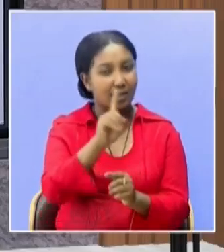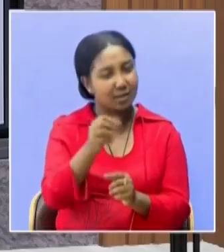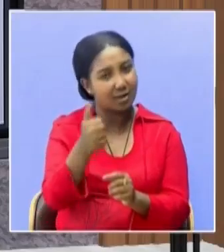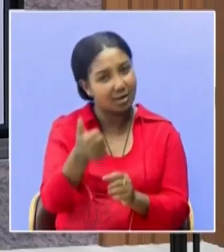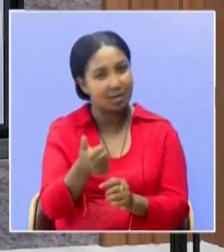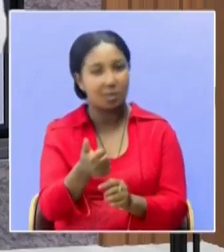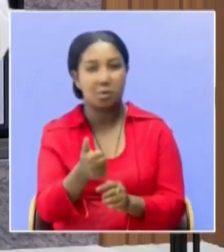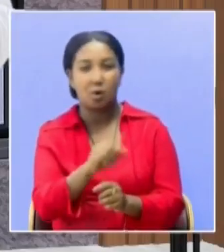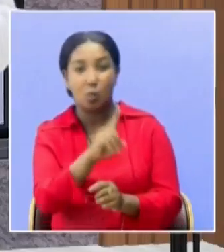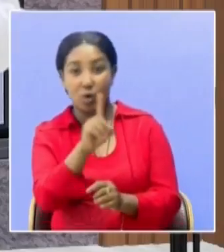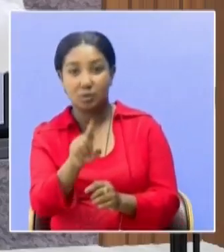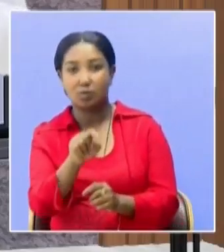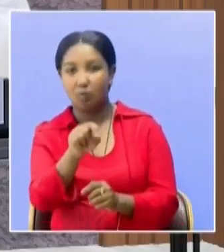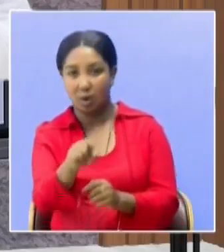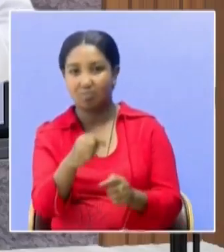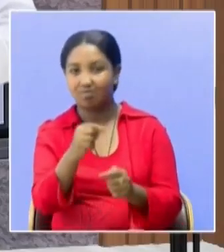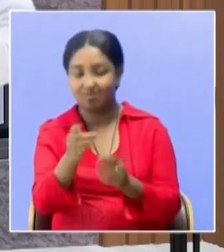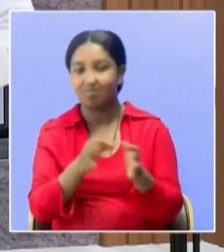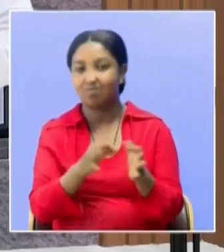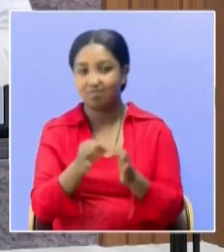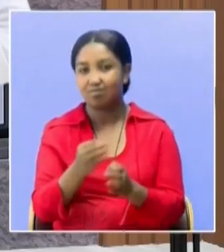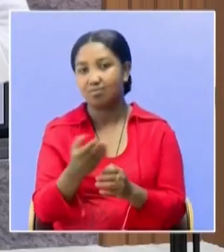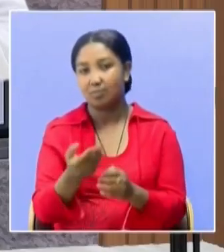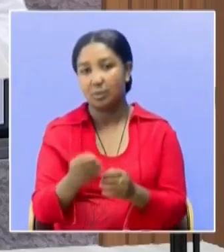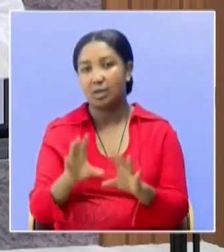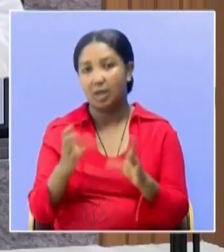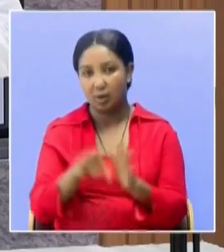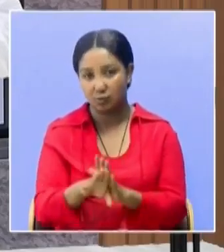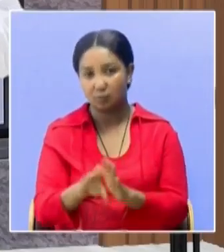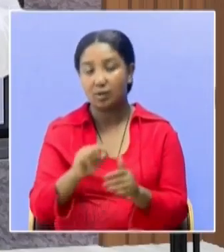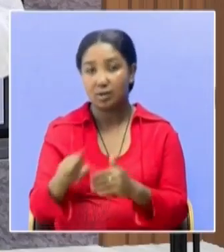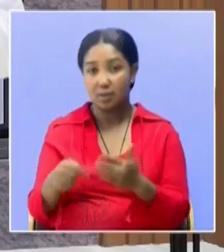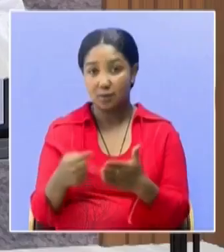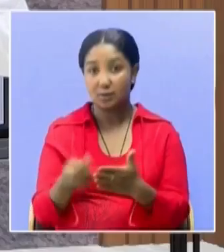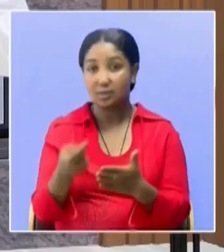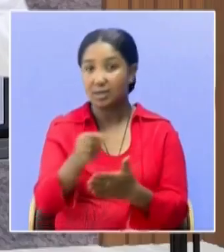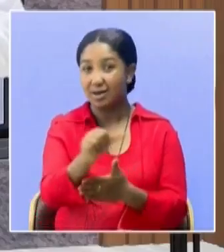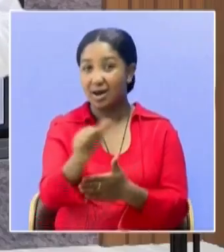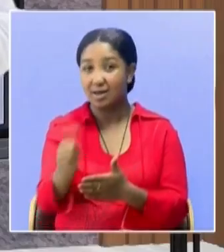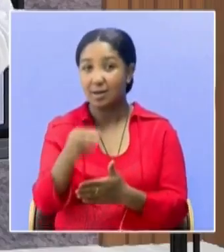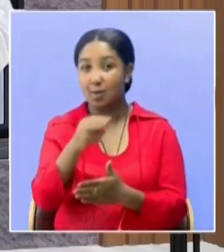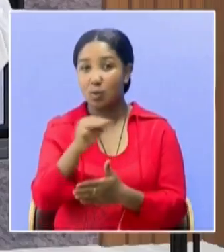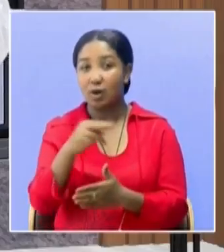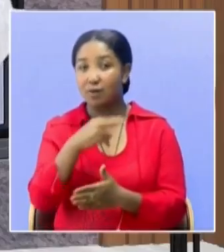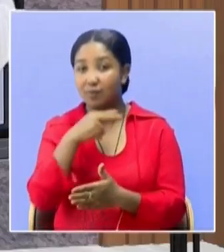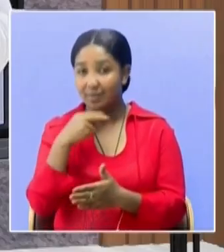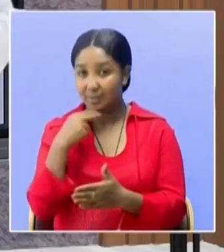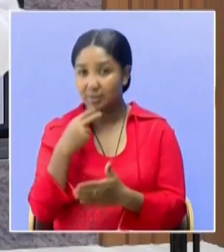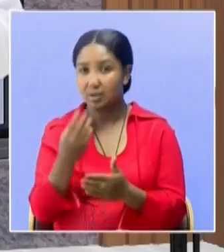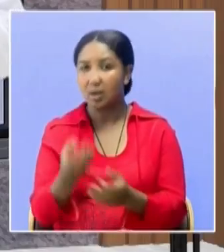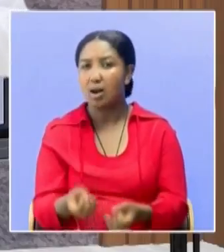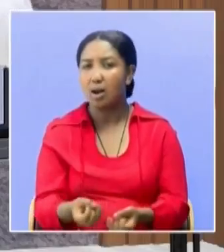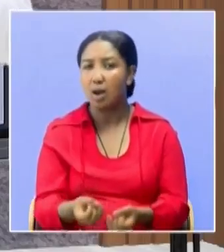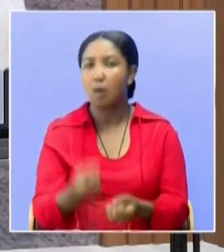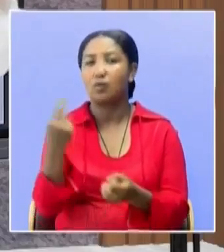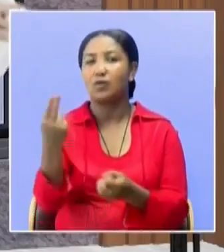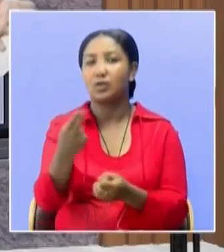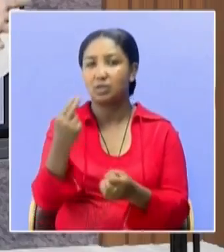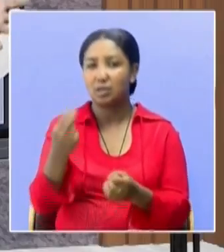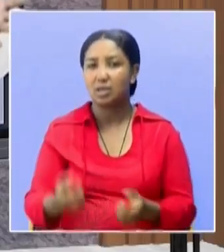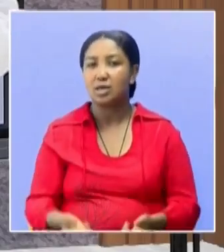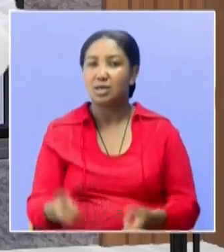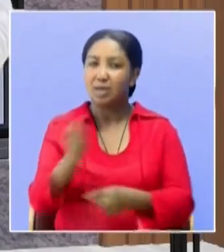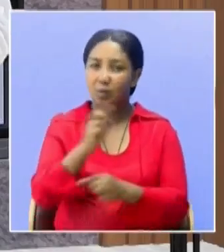questions that you are going to discuss in the classroom. Therefore, this and some other modals do have a lot of function in our day-to-day